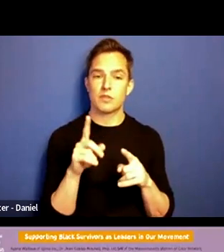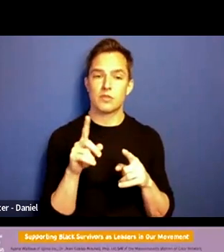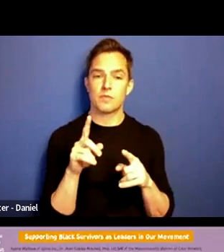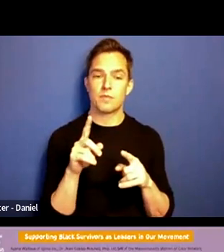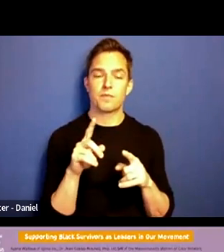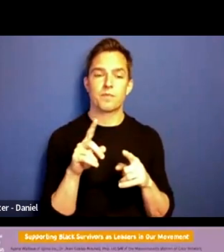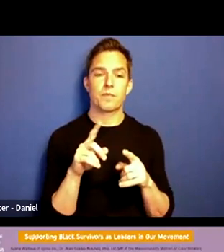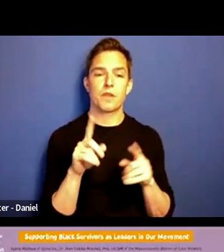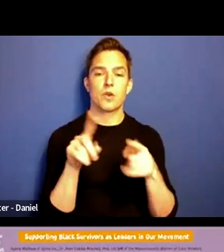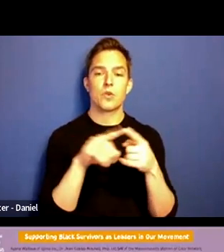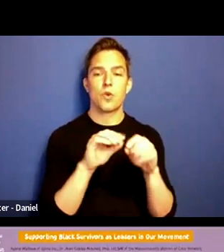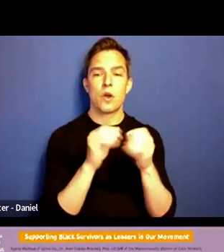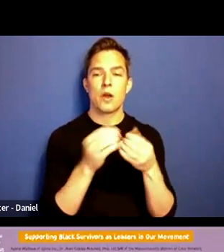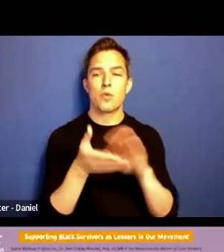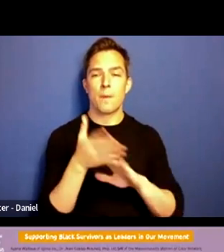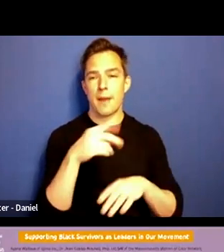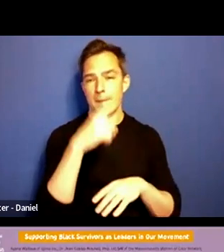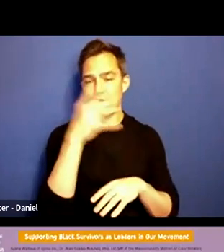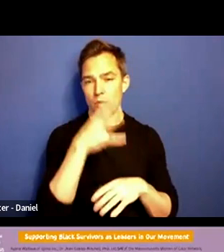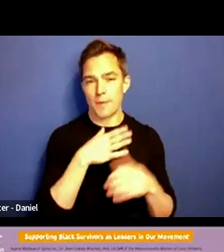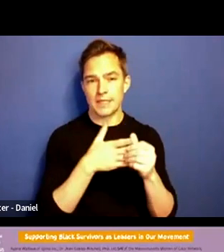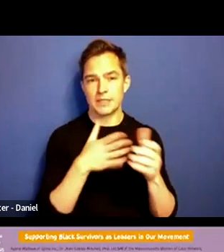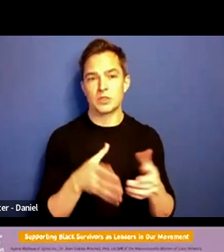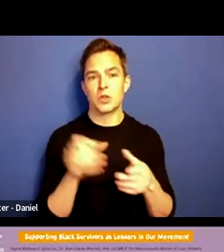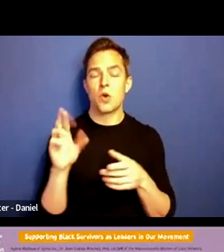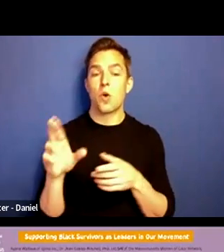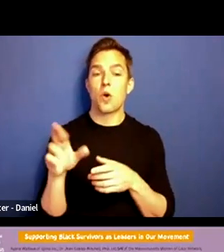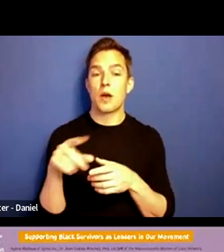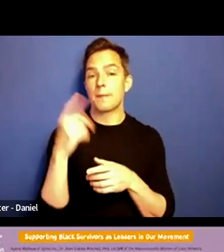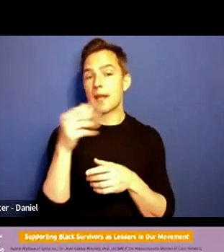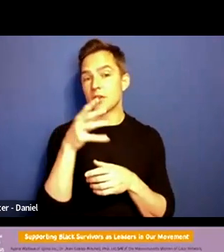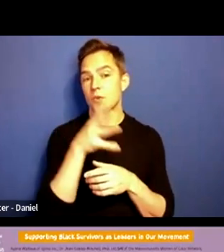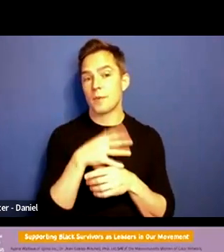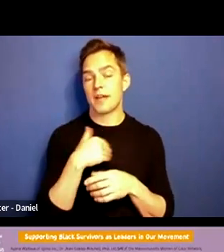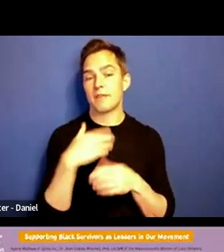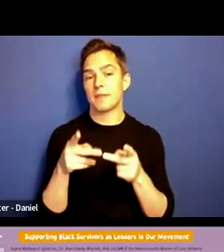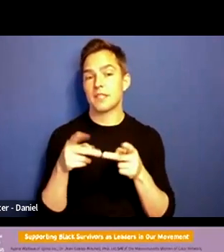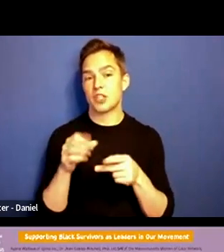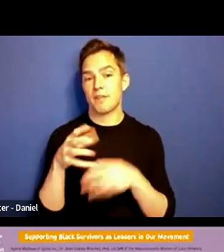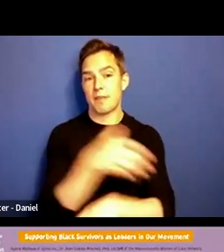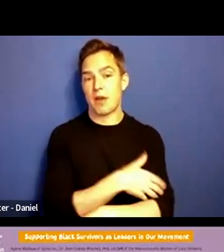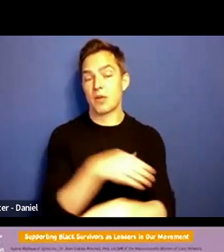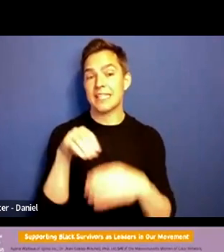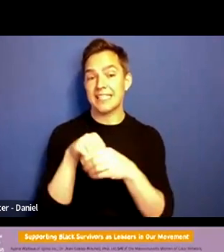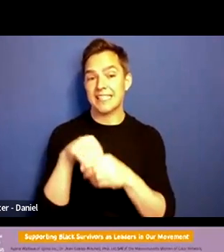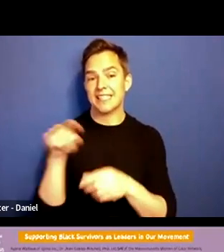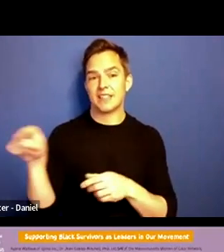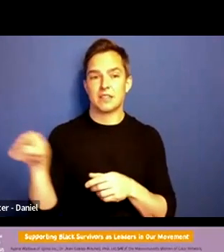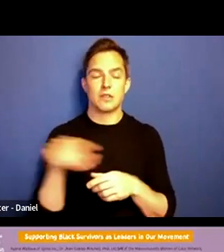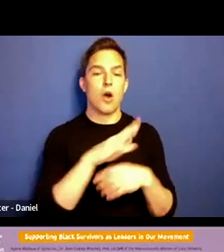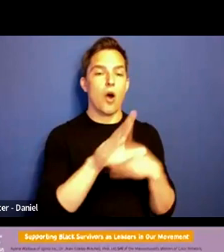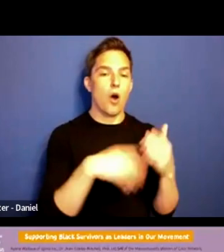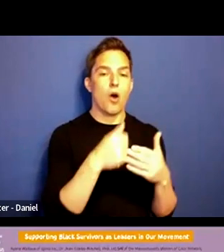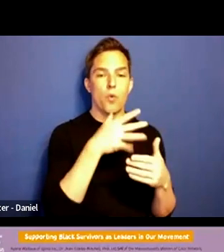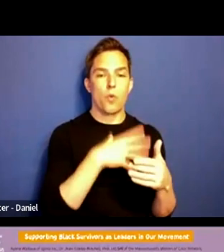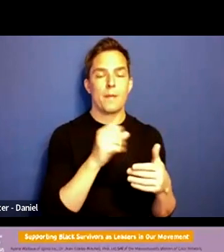run by Black women leaders, or go to organizations that Black women leaders have positions of power within it. Even that's for all women of color, not just Black women, but other